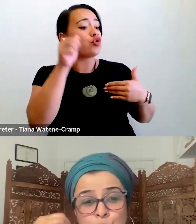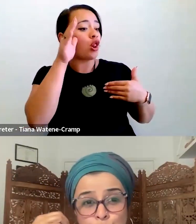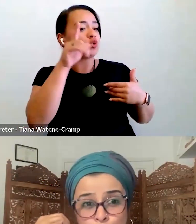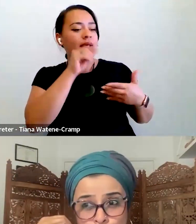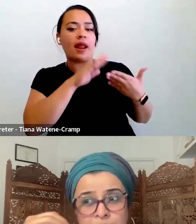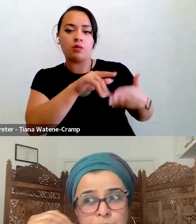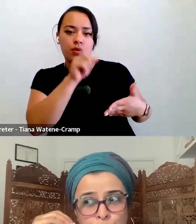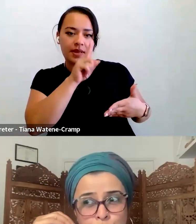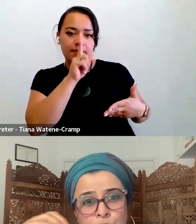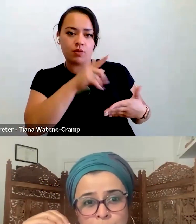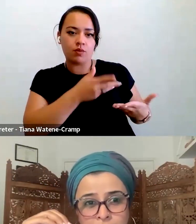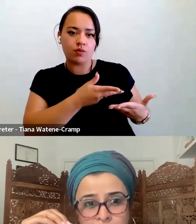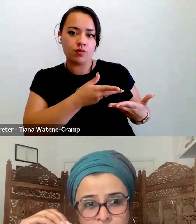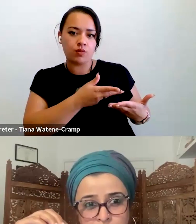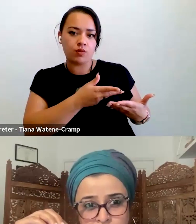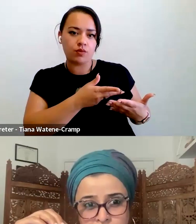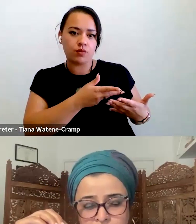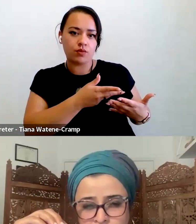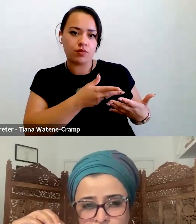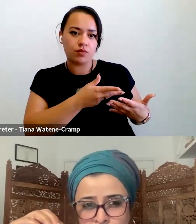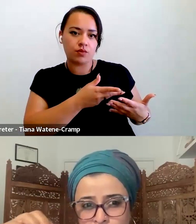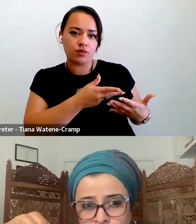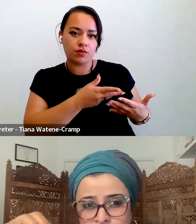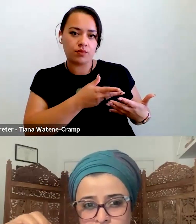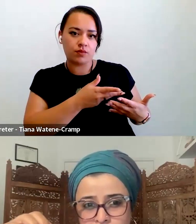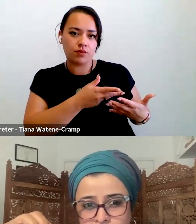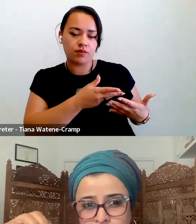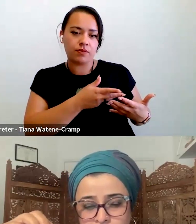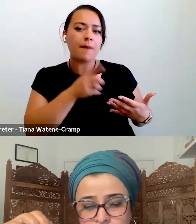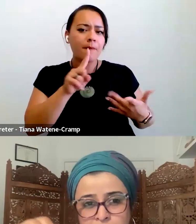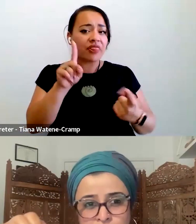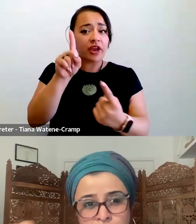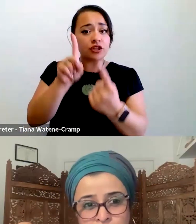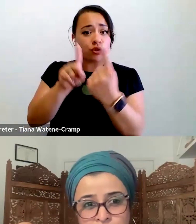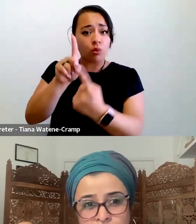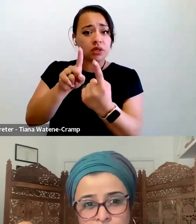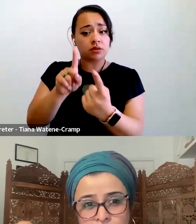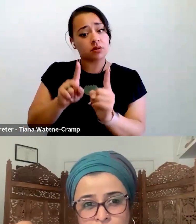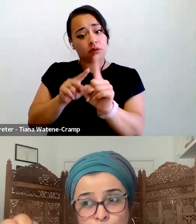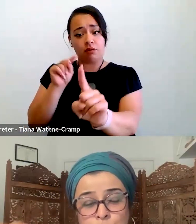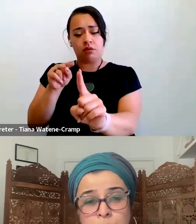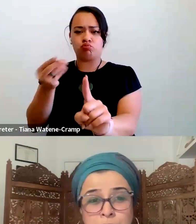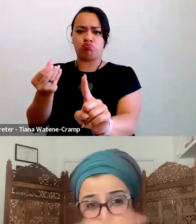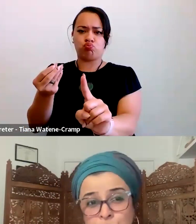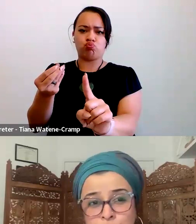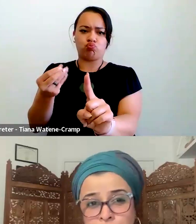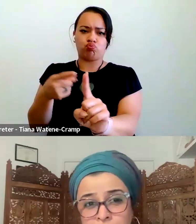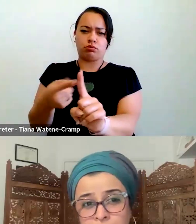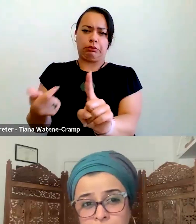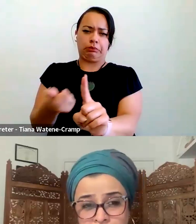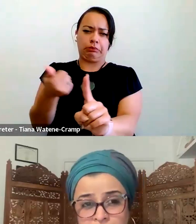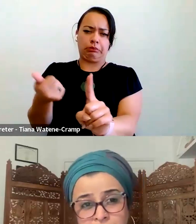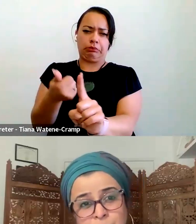time, they would really remunerate a consultant very, very well for the same information, who would probably go to